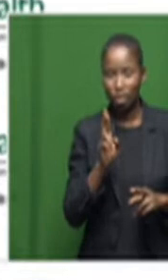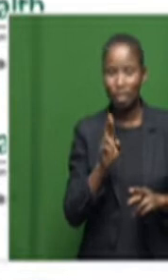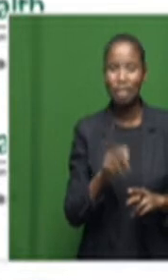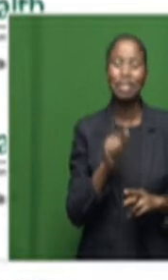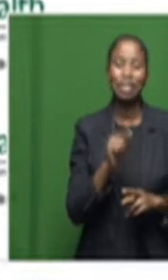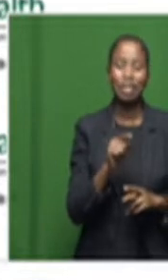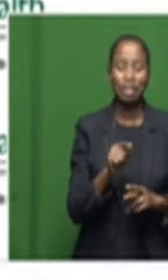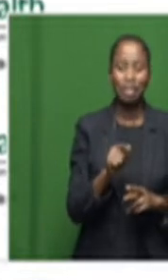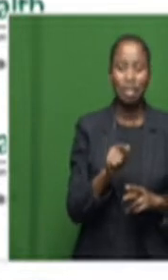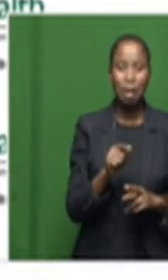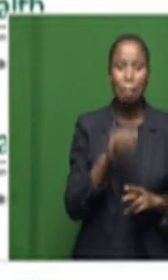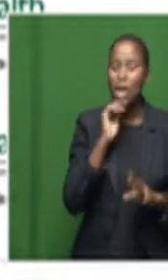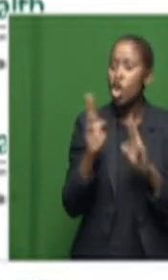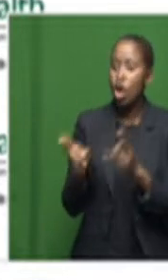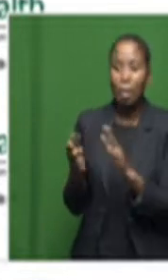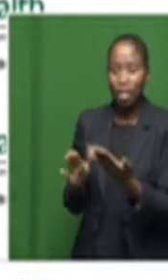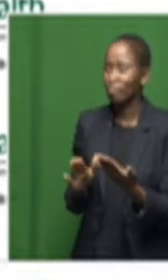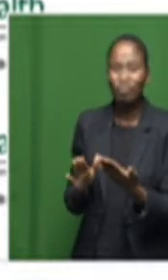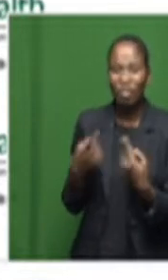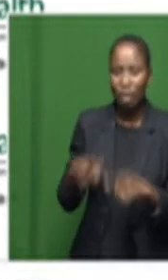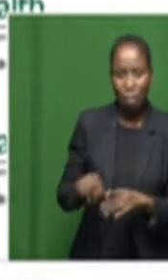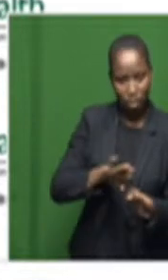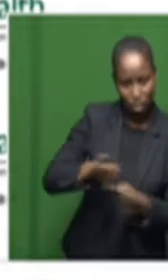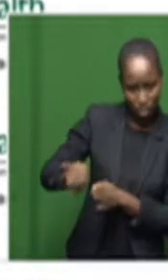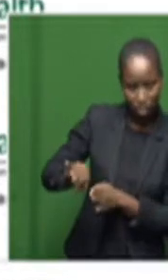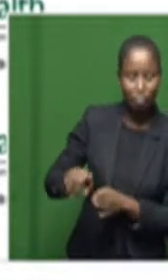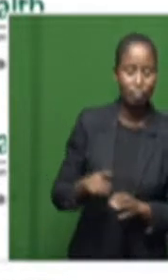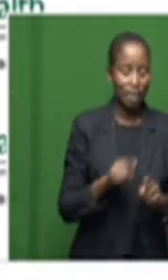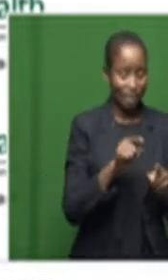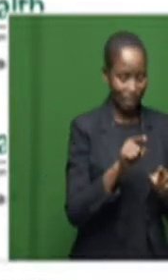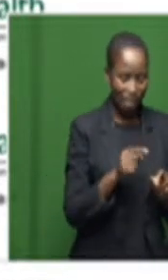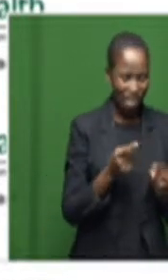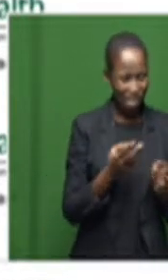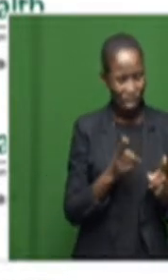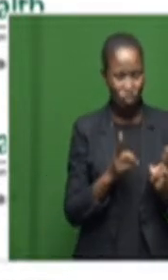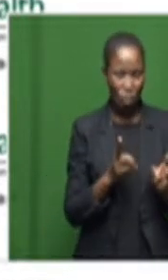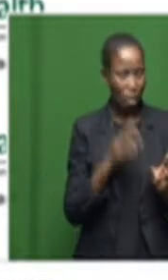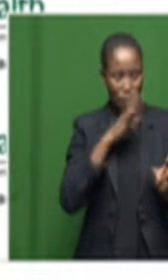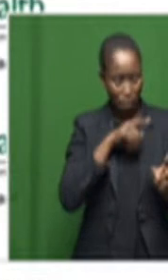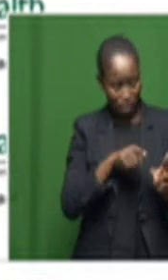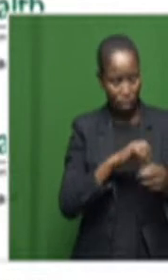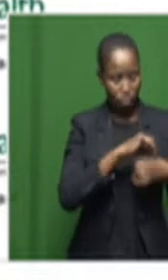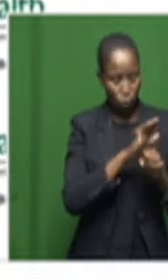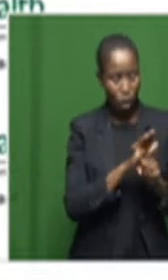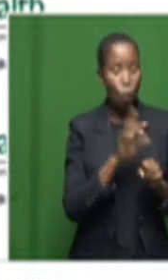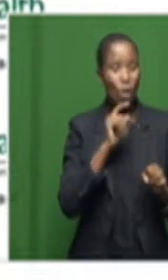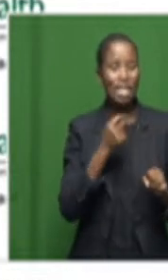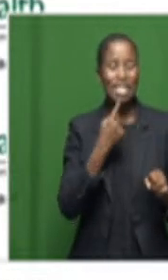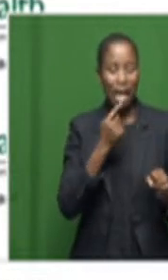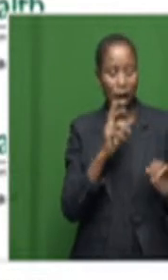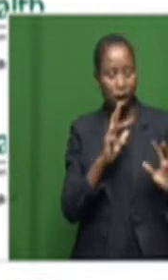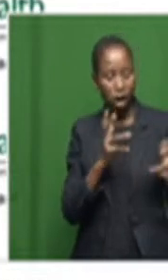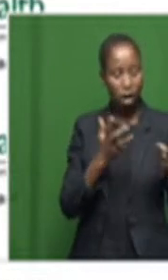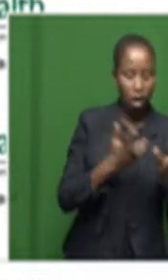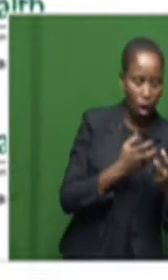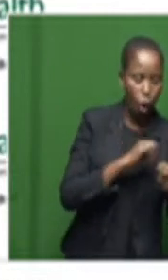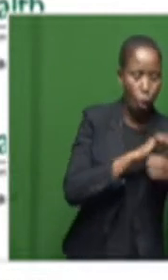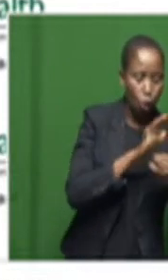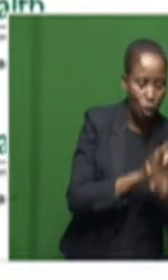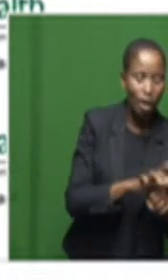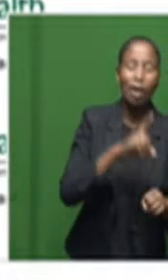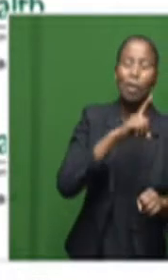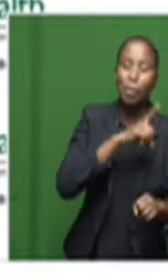outside the normal pattern of death, which we then attribute to COVID-19 because there has